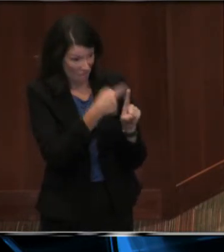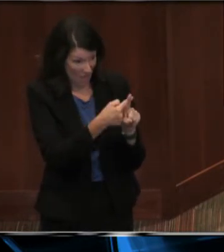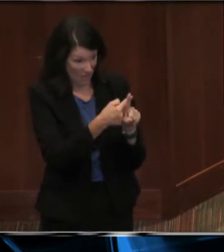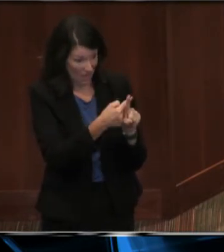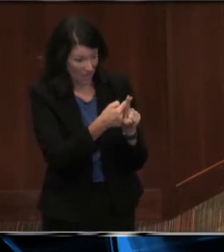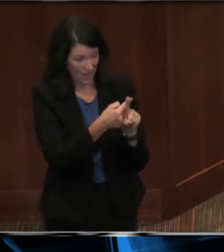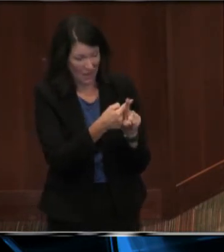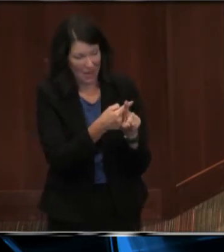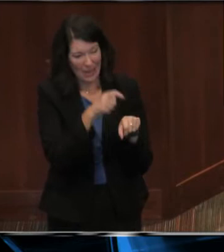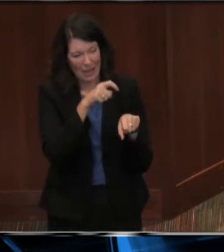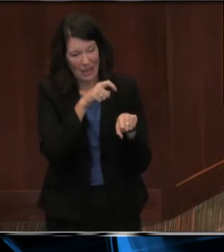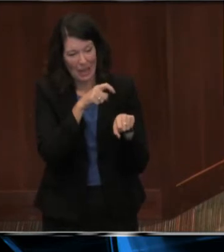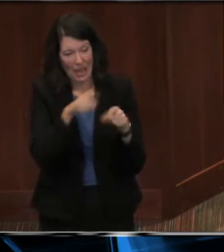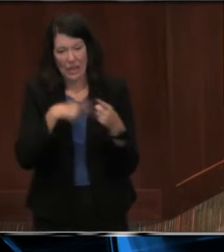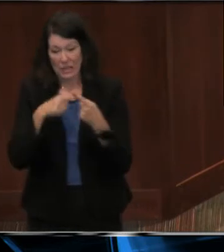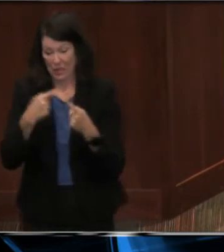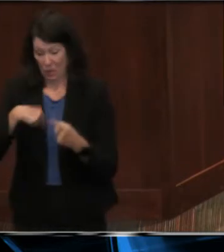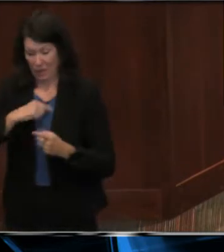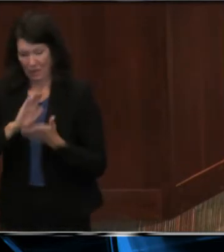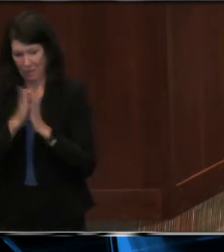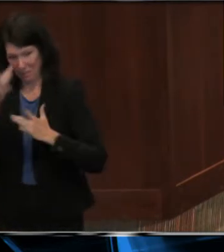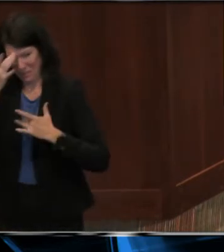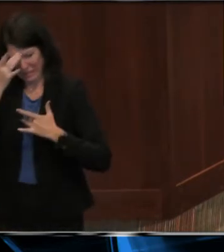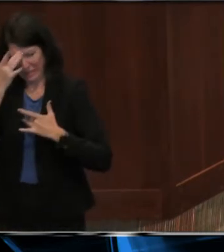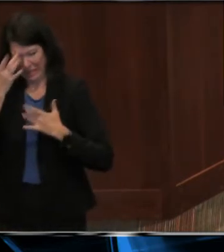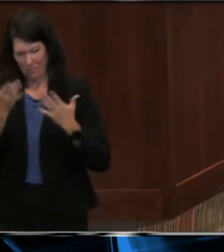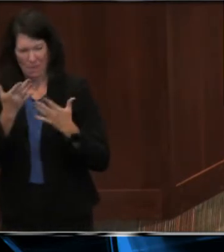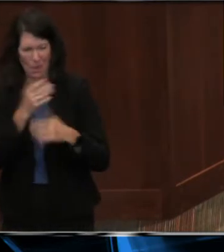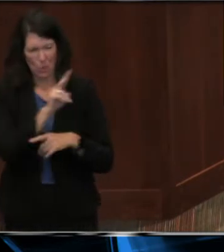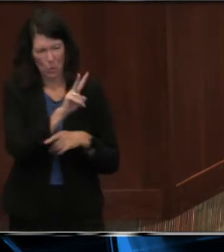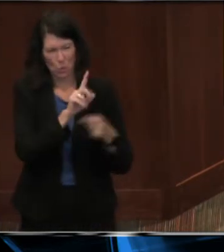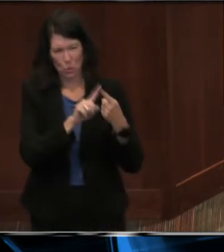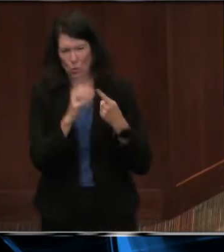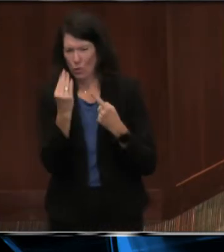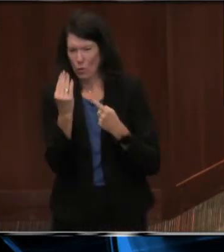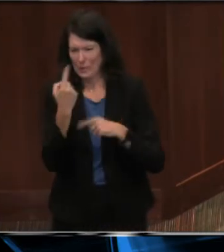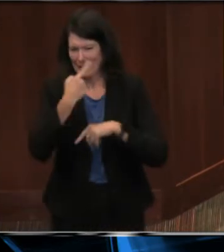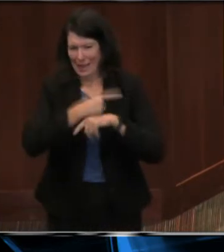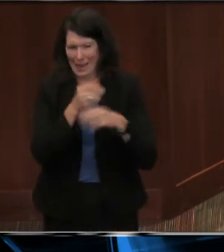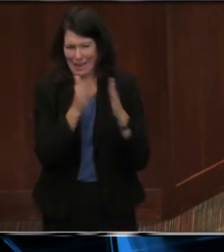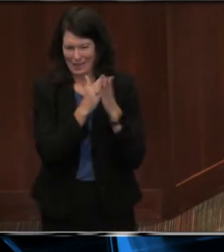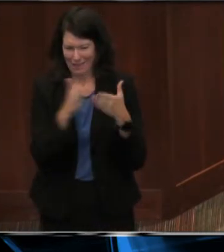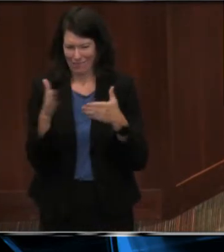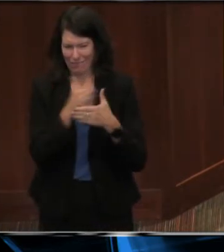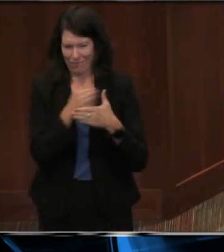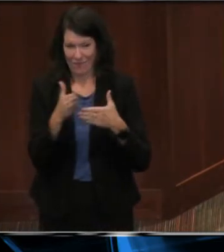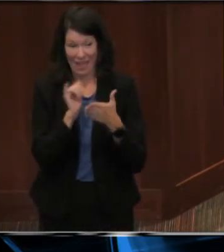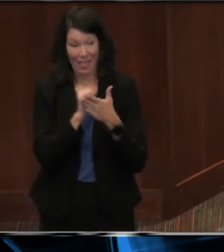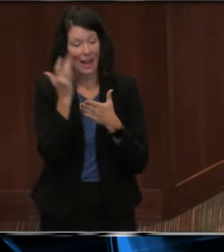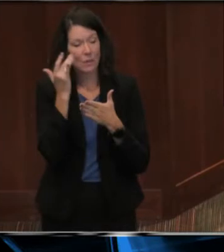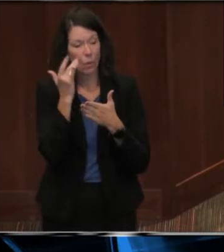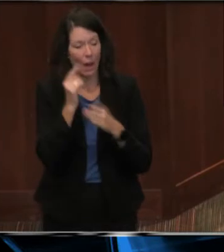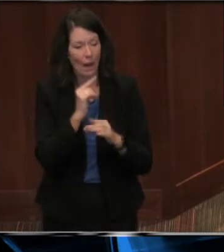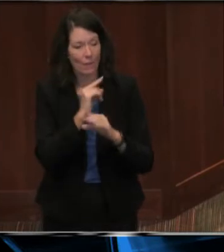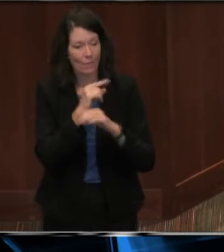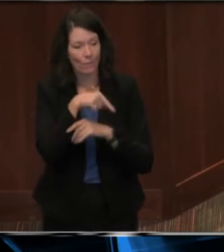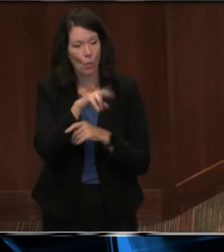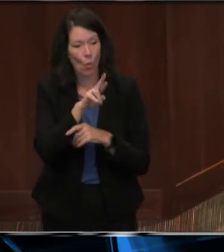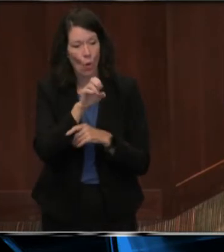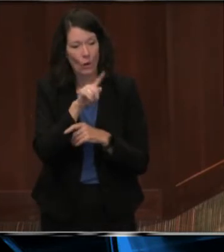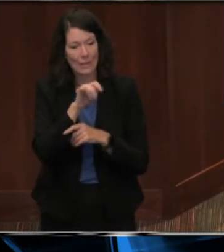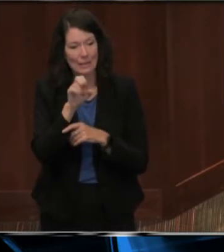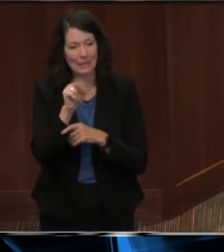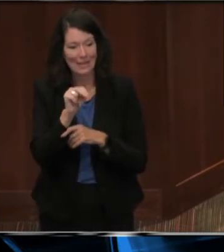is that incubation period. It is typically 2 to 14 days. That is why quarantine is 14 days. And